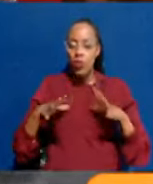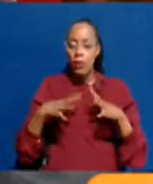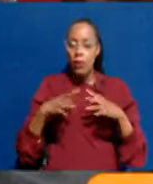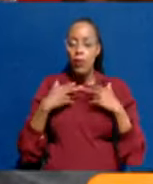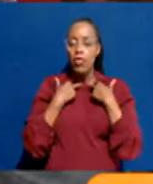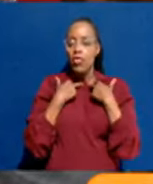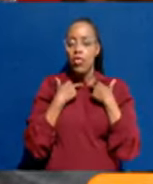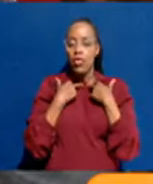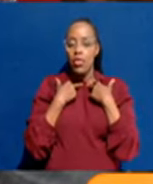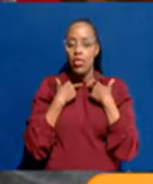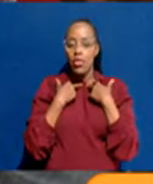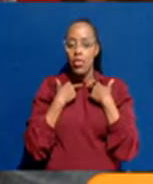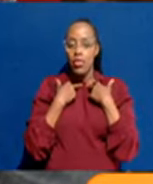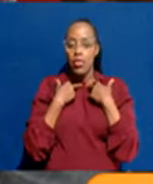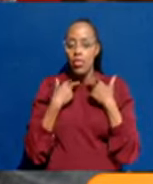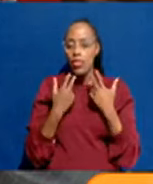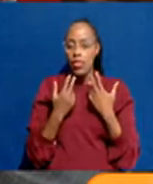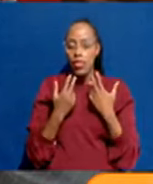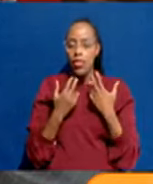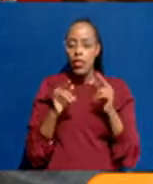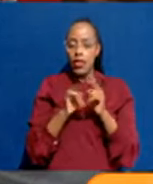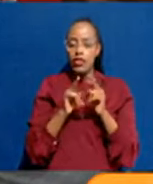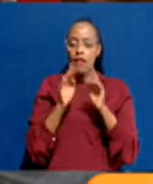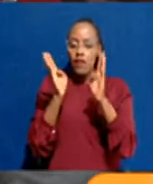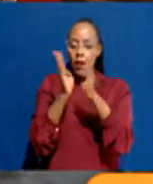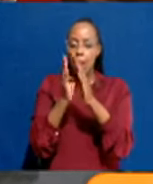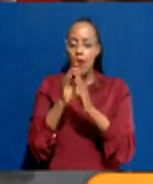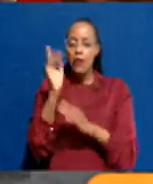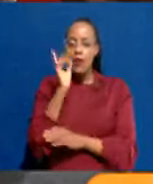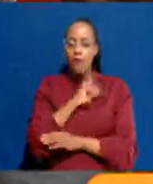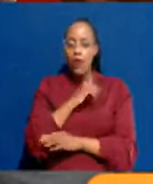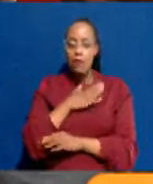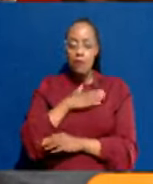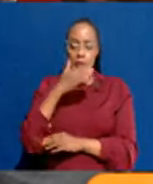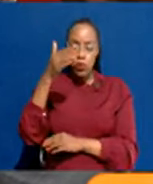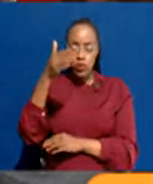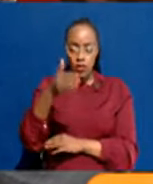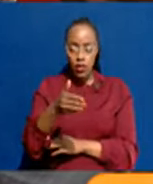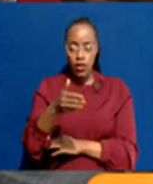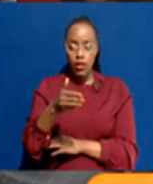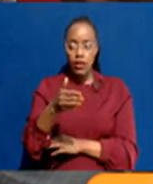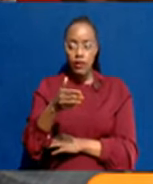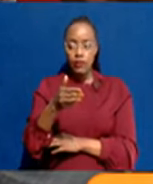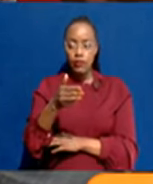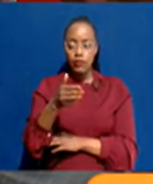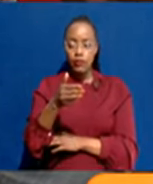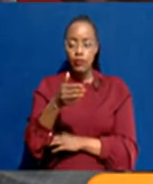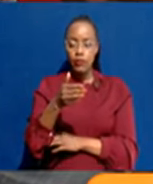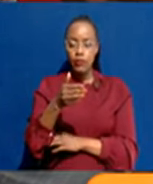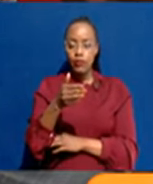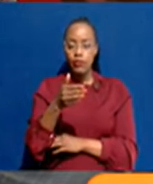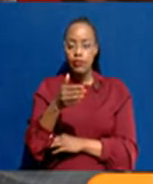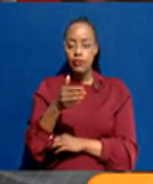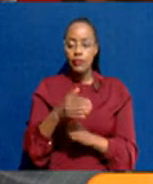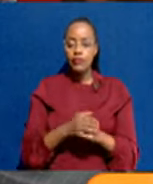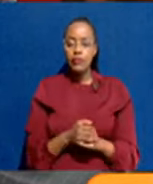enthusiastic. So they met, and I was there. And